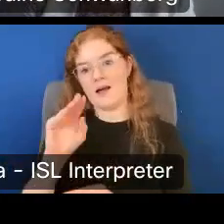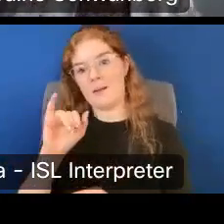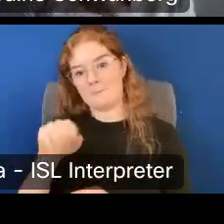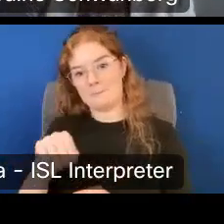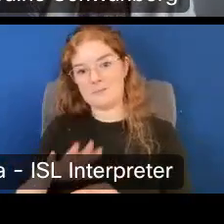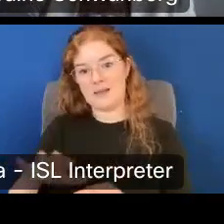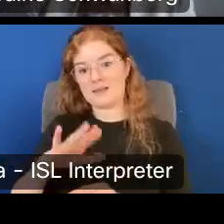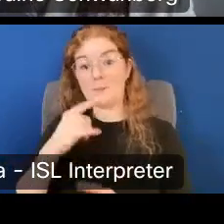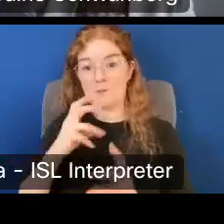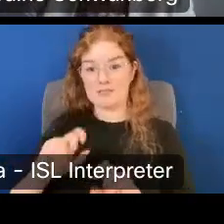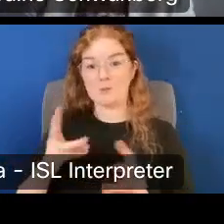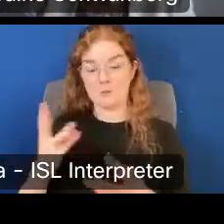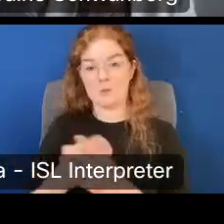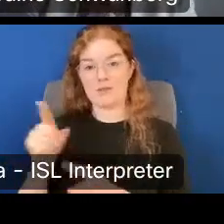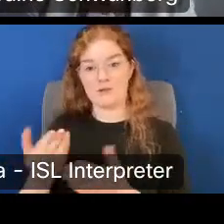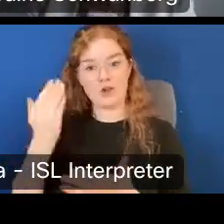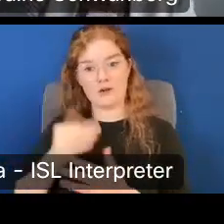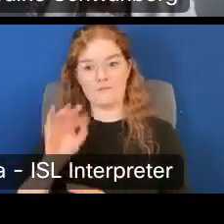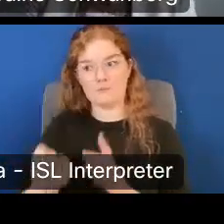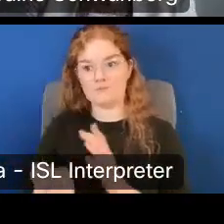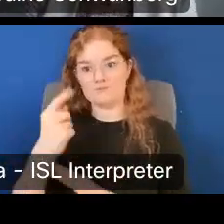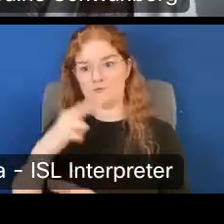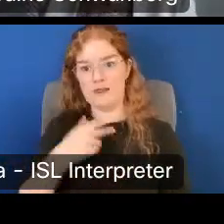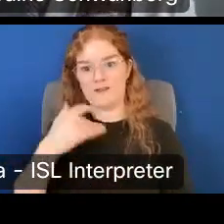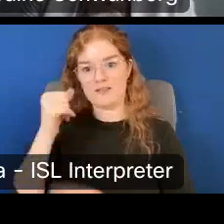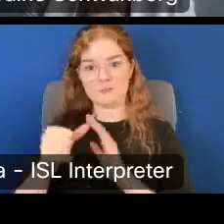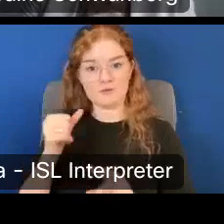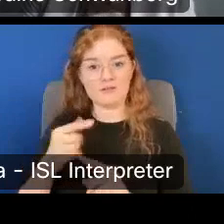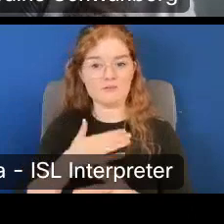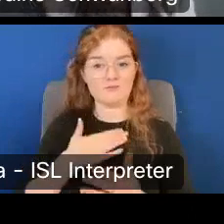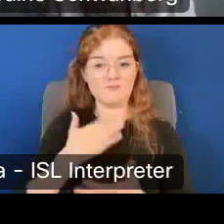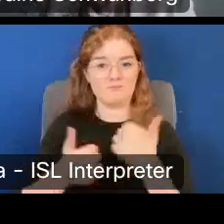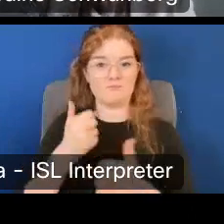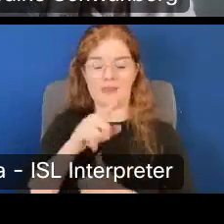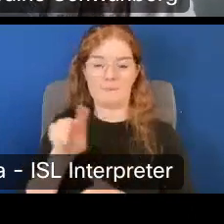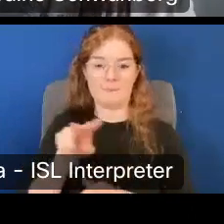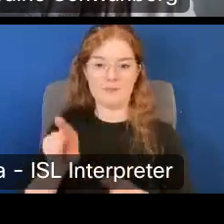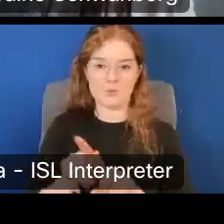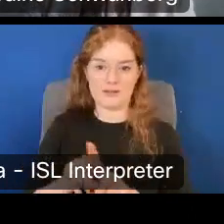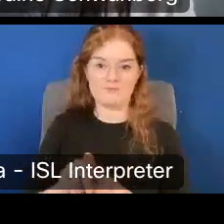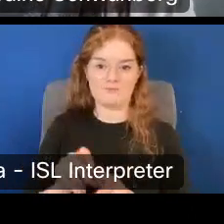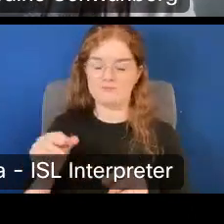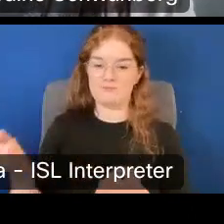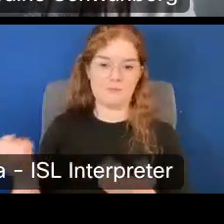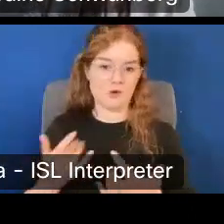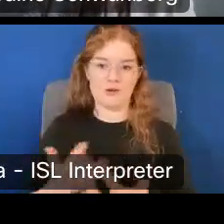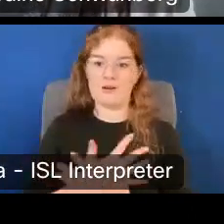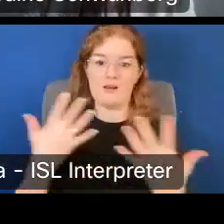be collaborating on learning from incidents, and just want to congratulate them as well. And they've just brought so much